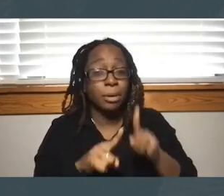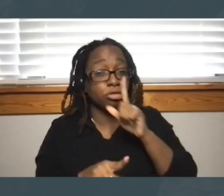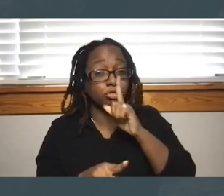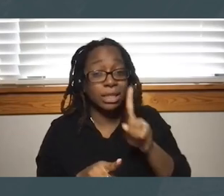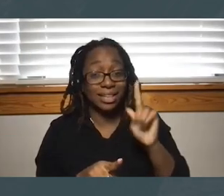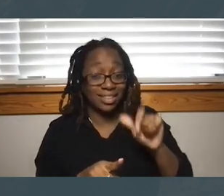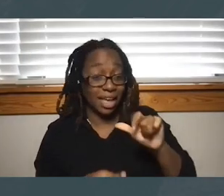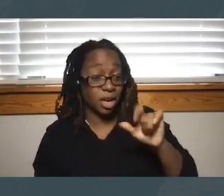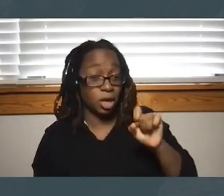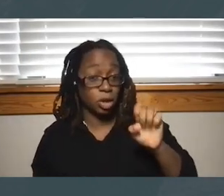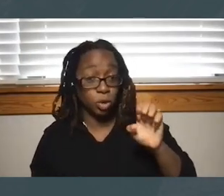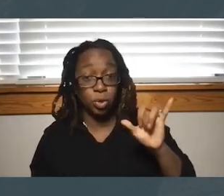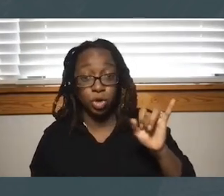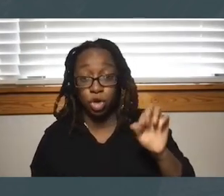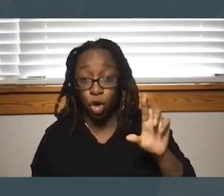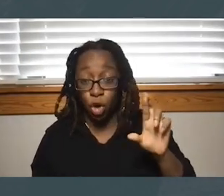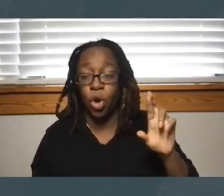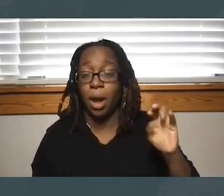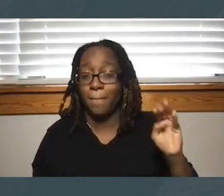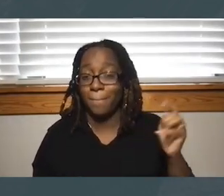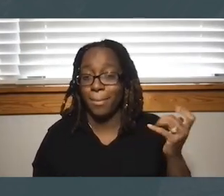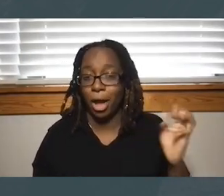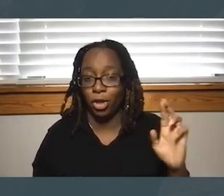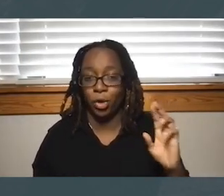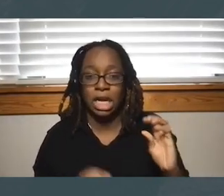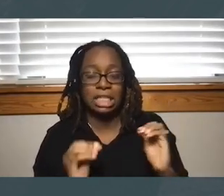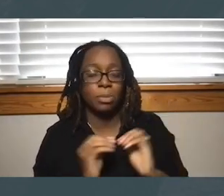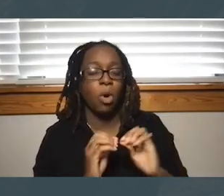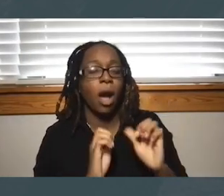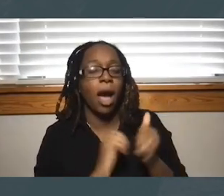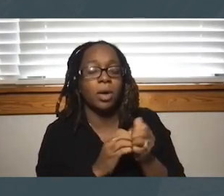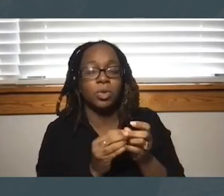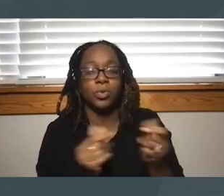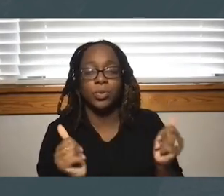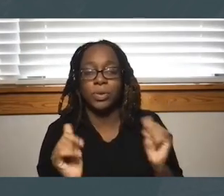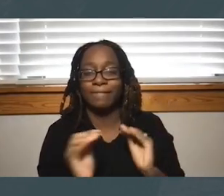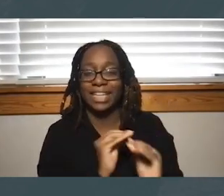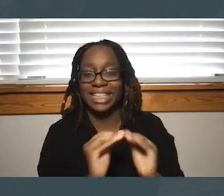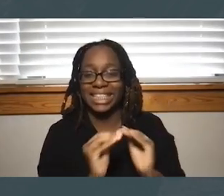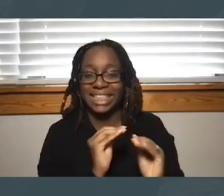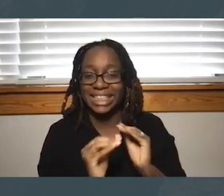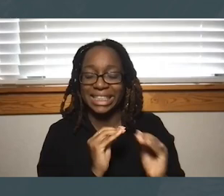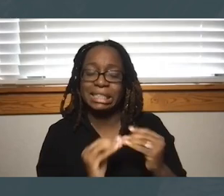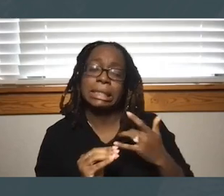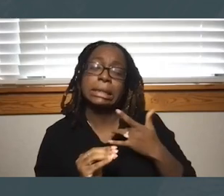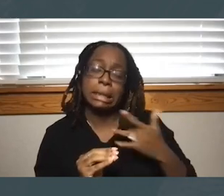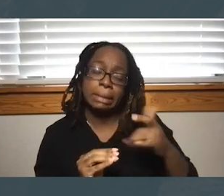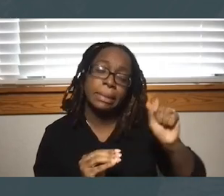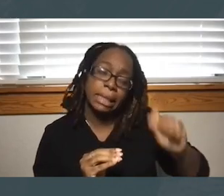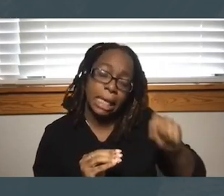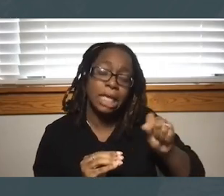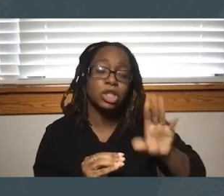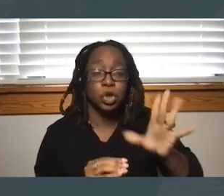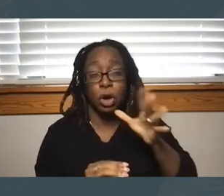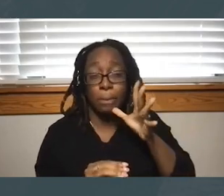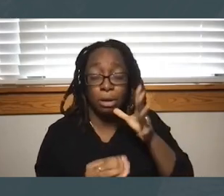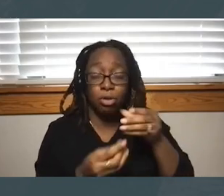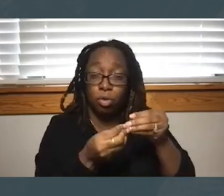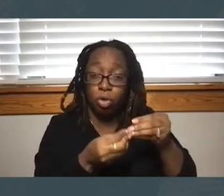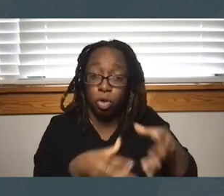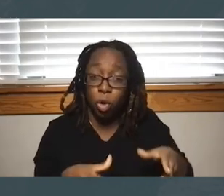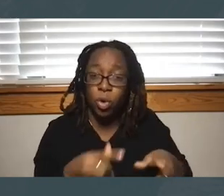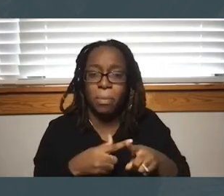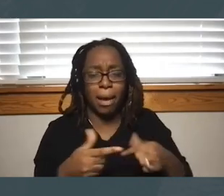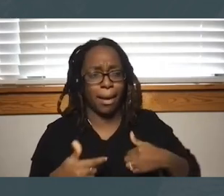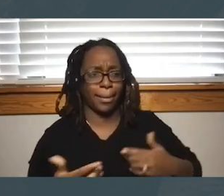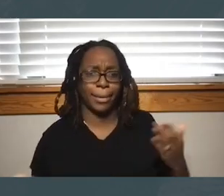remedy it with the opposite. You lose your mother, but now you're here and you're back and I'm your brother. Mm-hmm. So there's that. But for me, I